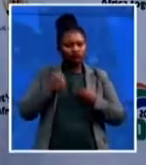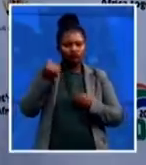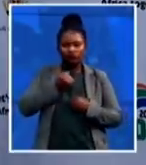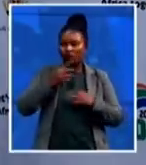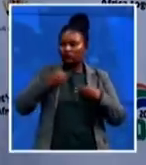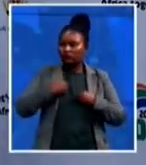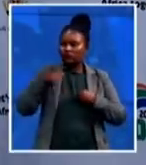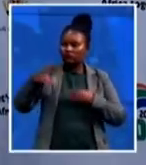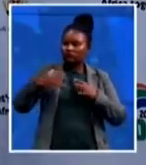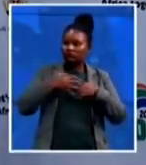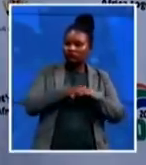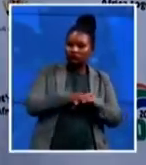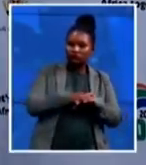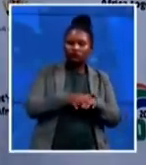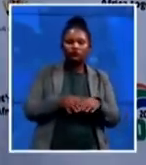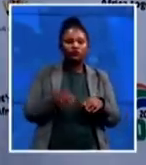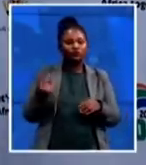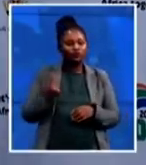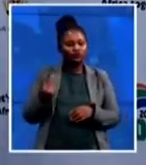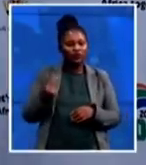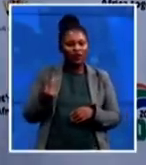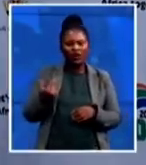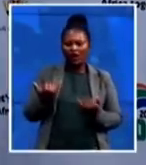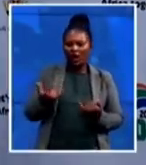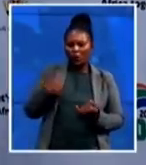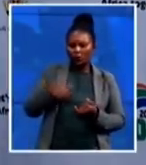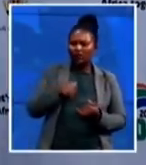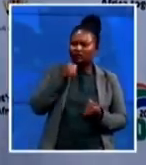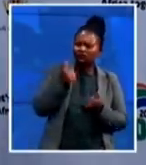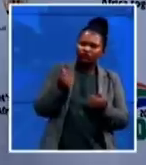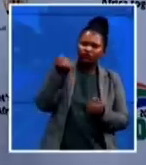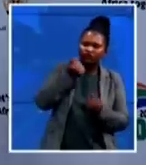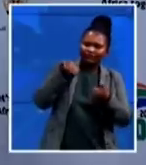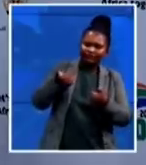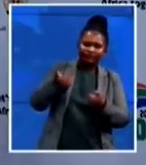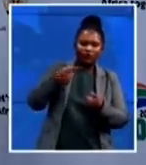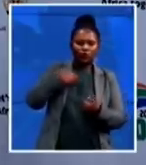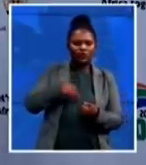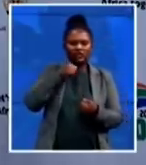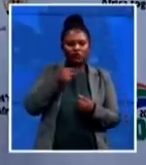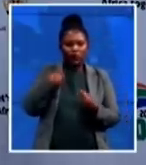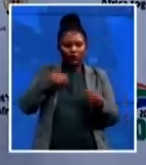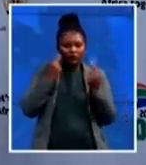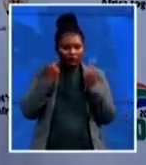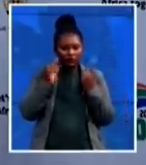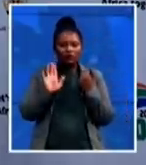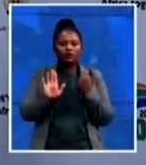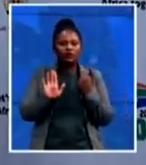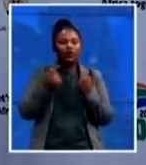sign of cowardice. It's a sign of strength, because you want to engage. Cowards don't want to